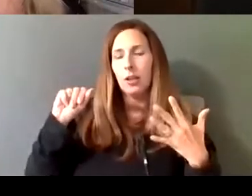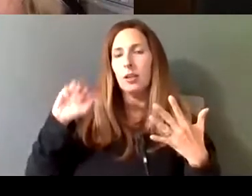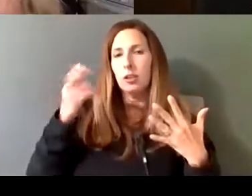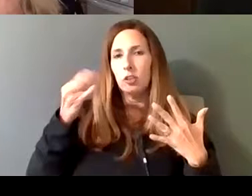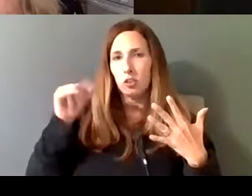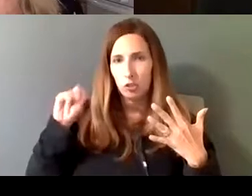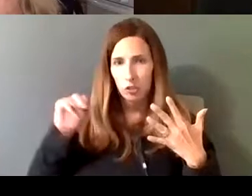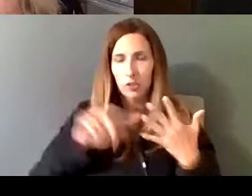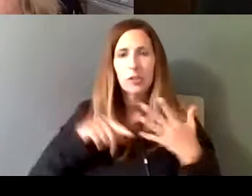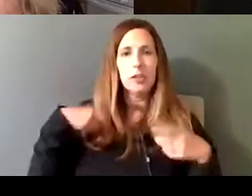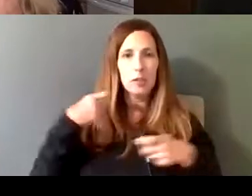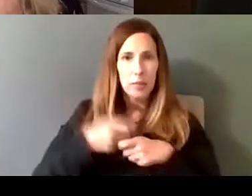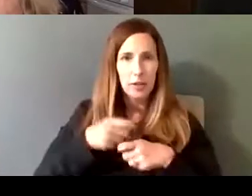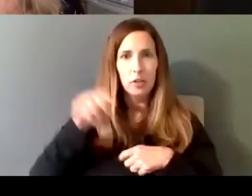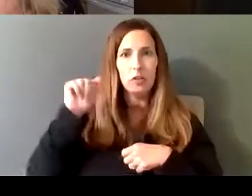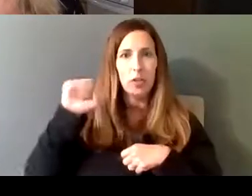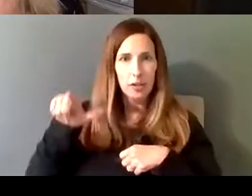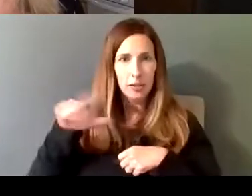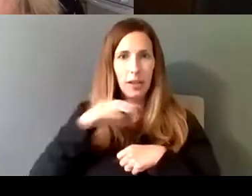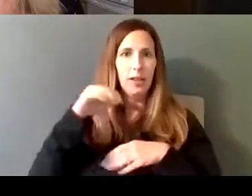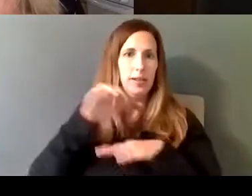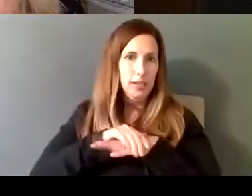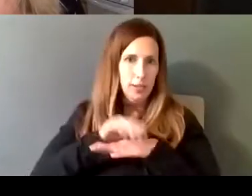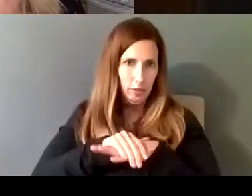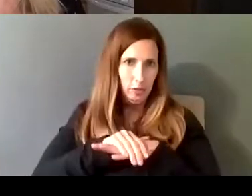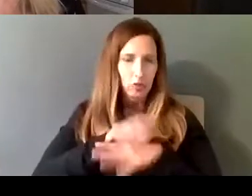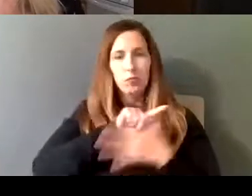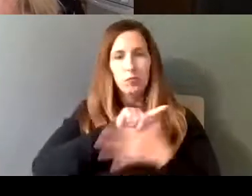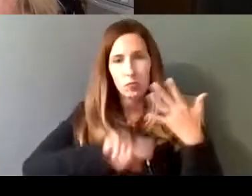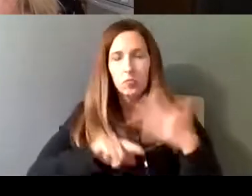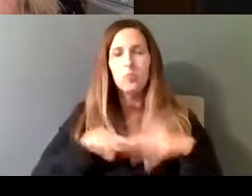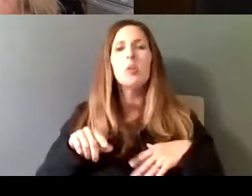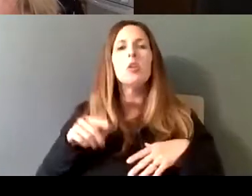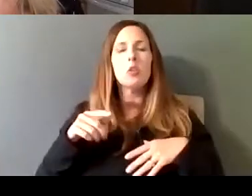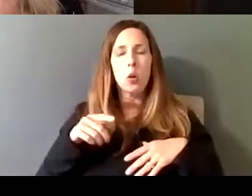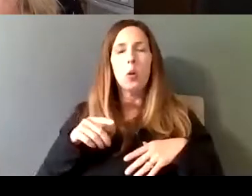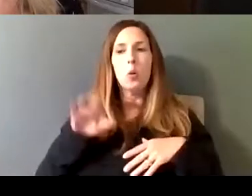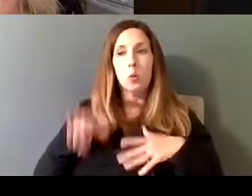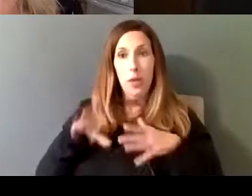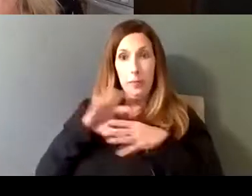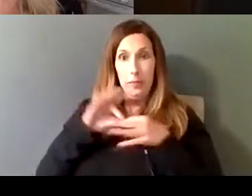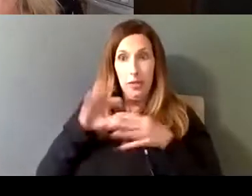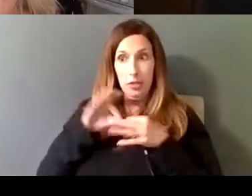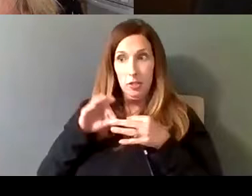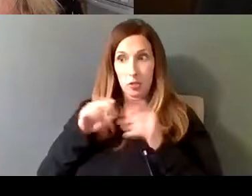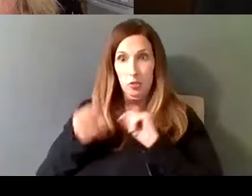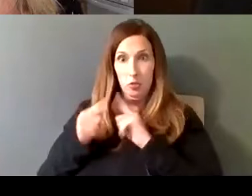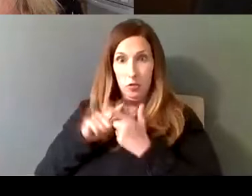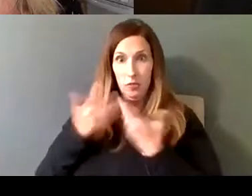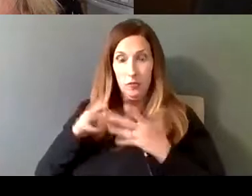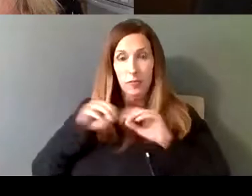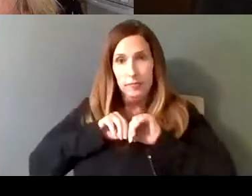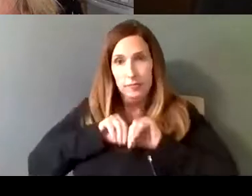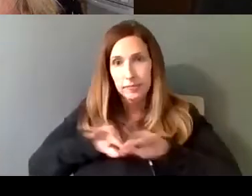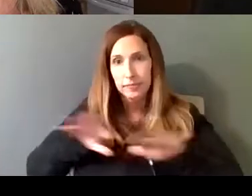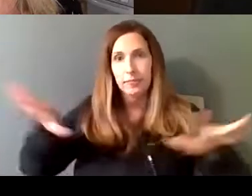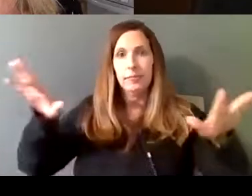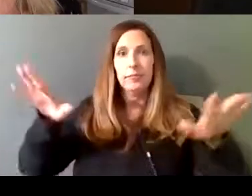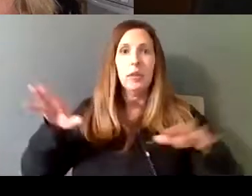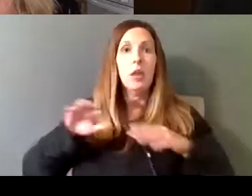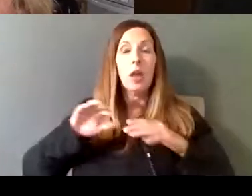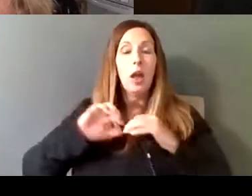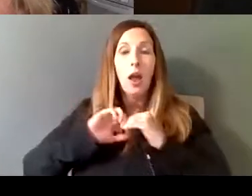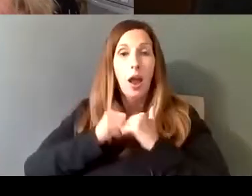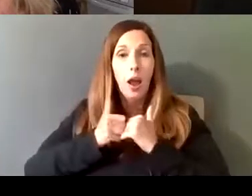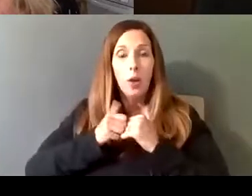Sign Language, and of course English. And so these messages were disseminated to diverse audiences through key partnerships like